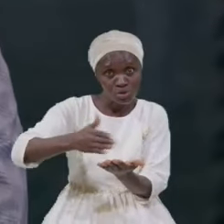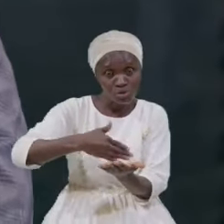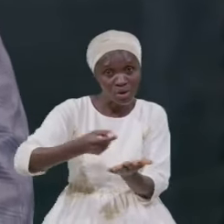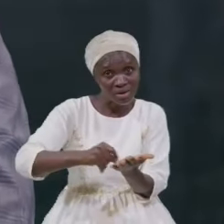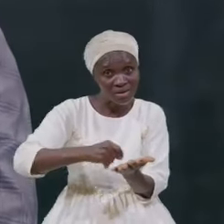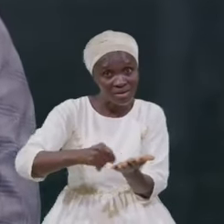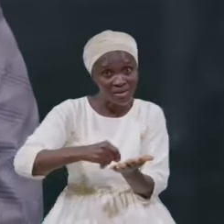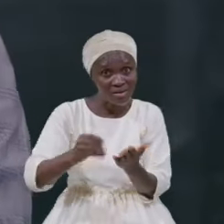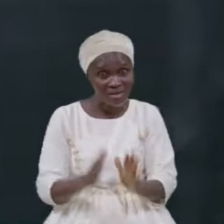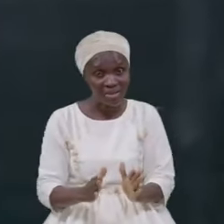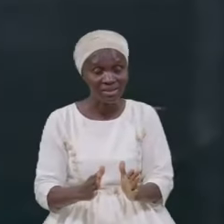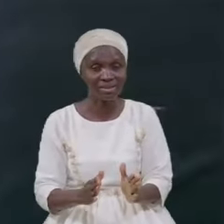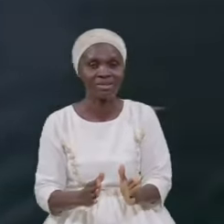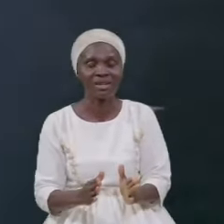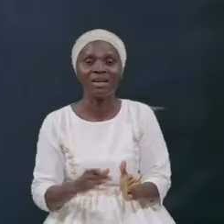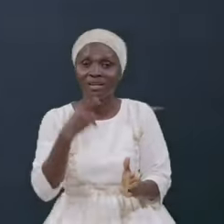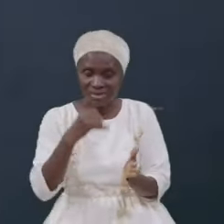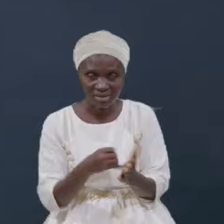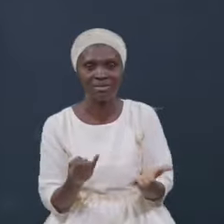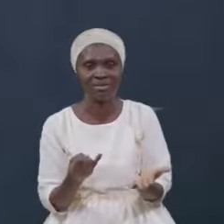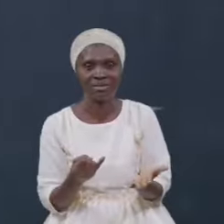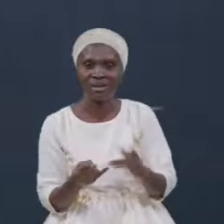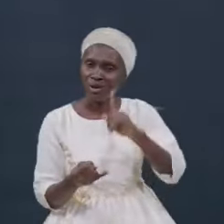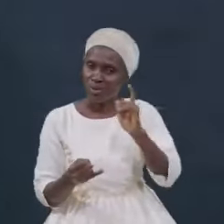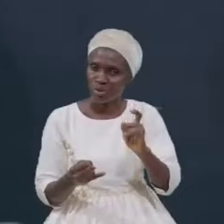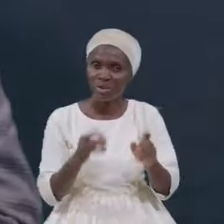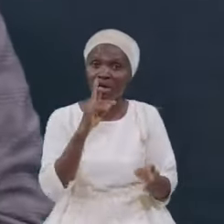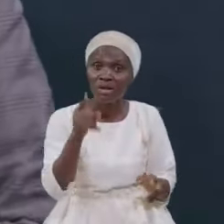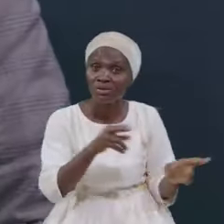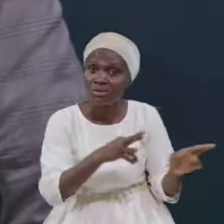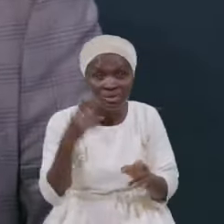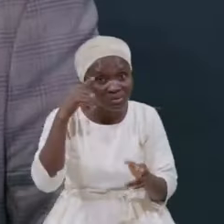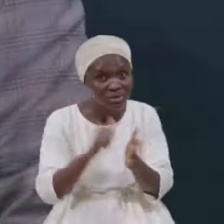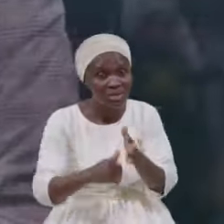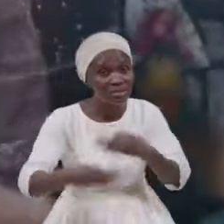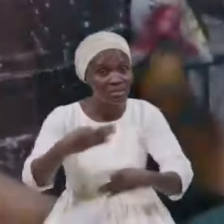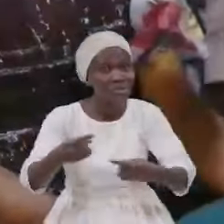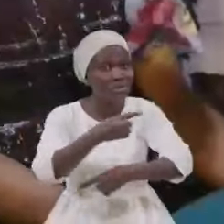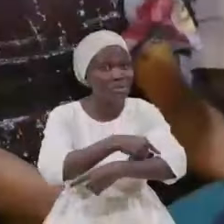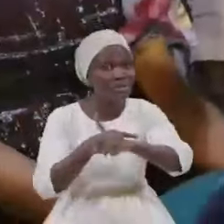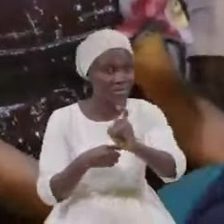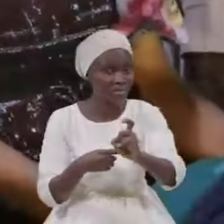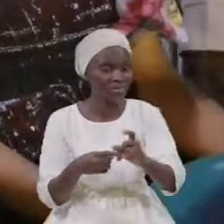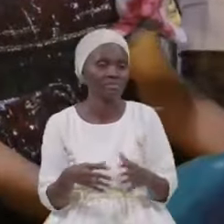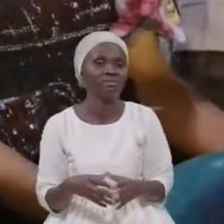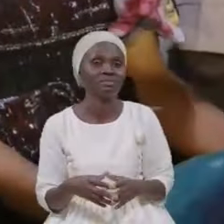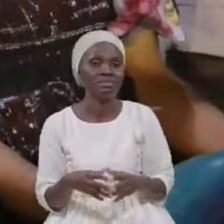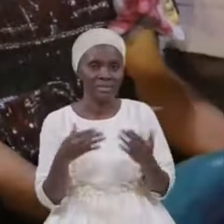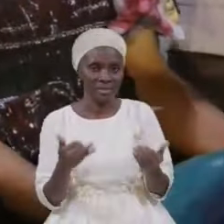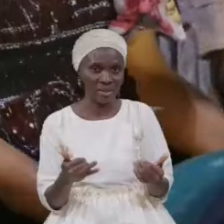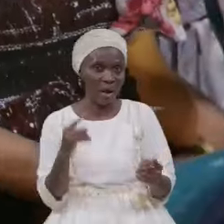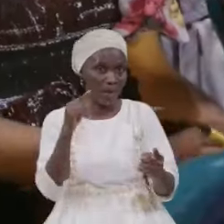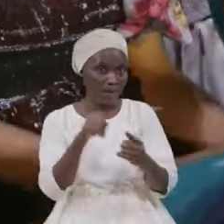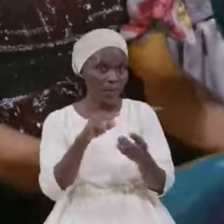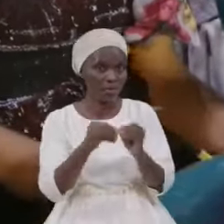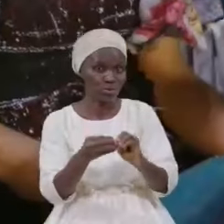for the judgment day? I come to number three now. I come to point number three, the glorious day. This will